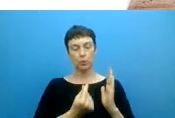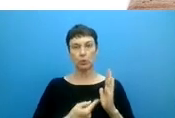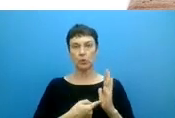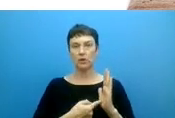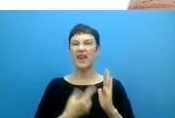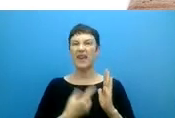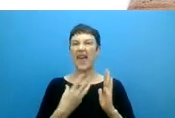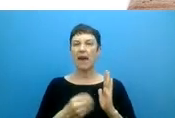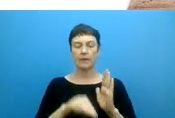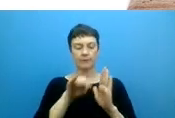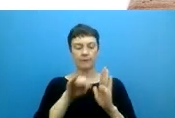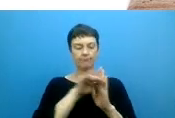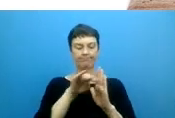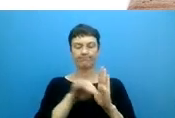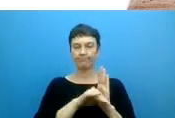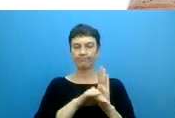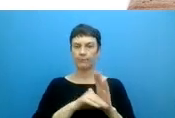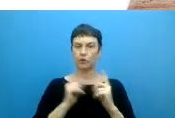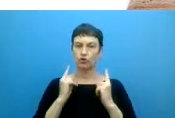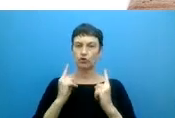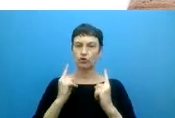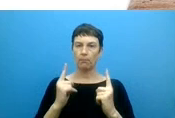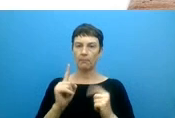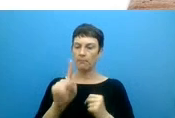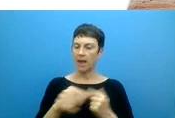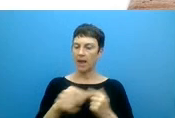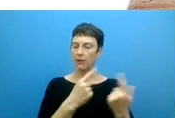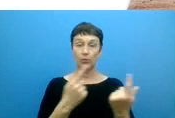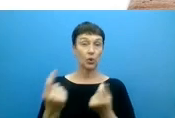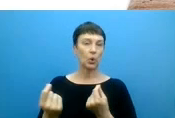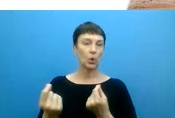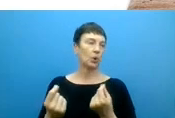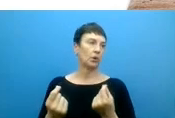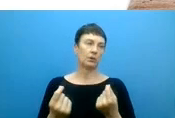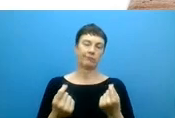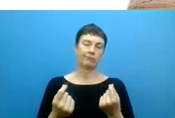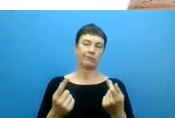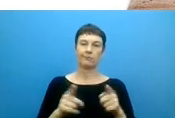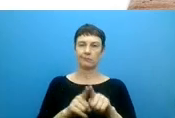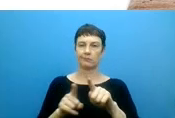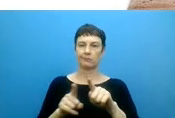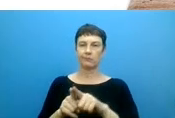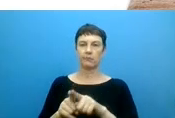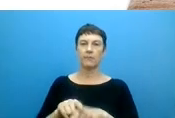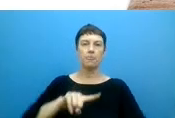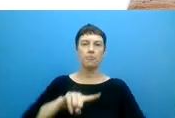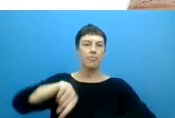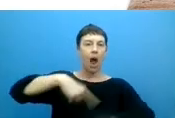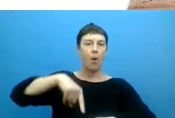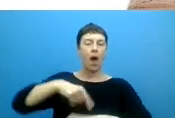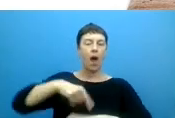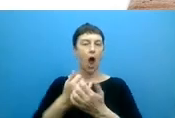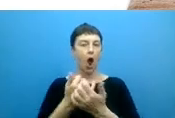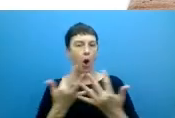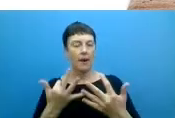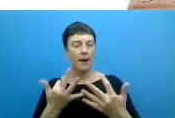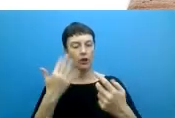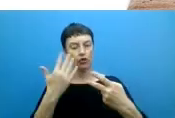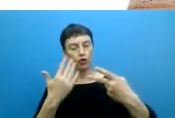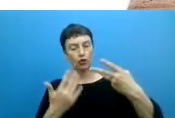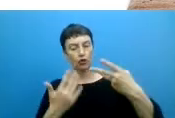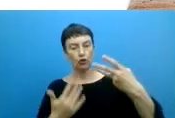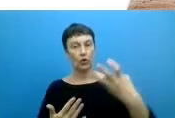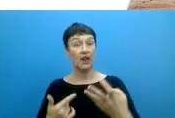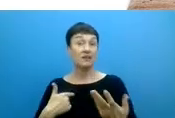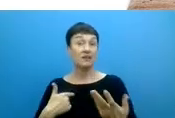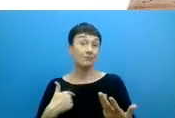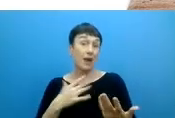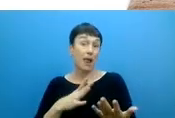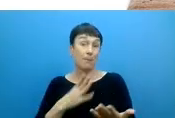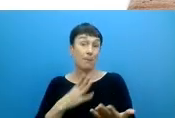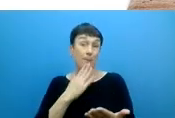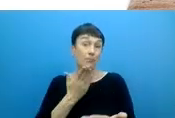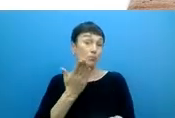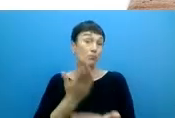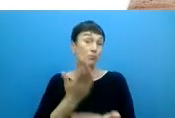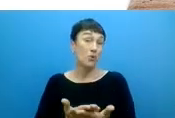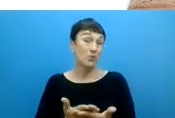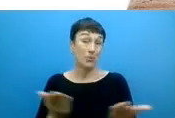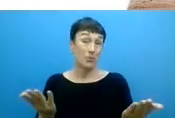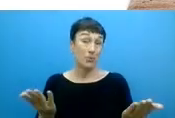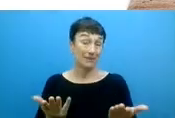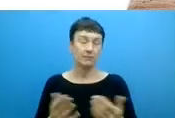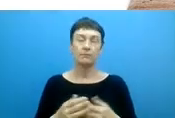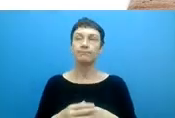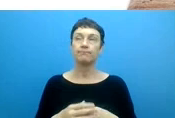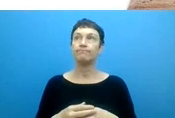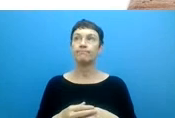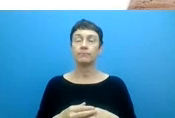terms of things that are set in stone, like in terms of the allocated hours. And I would like to propose the idea that I think it